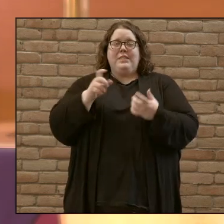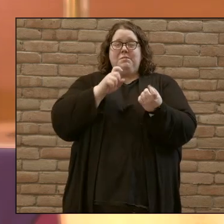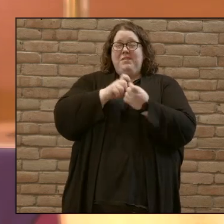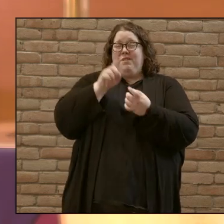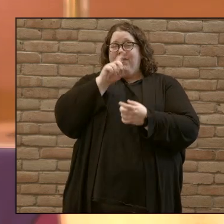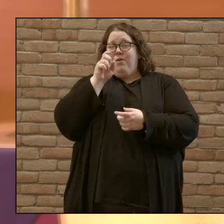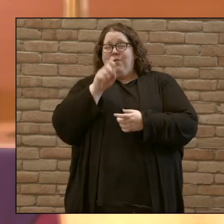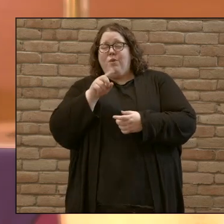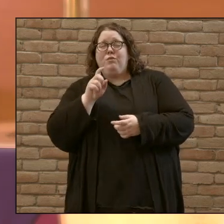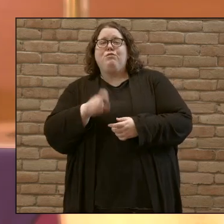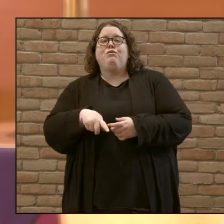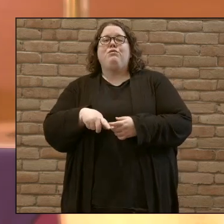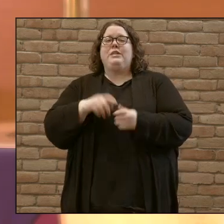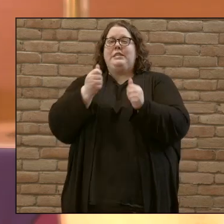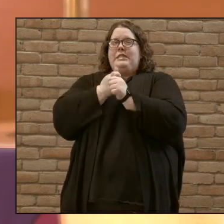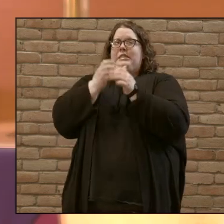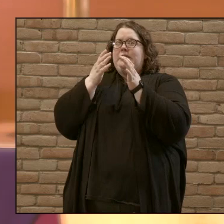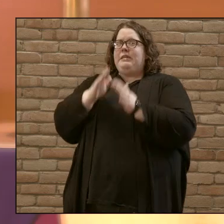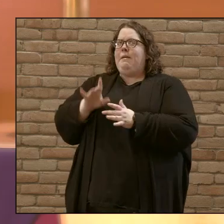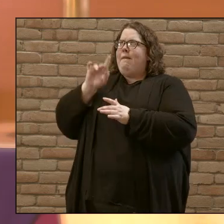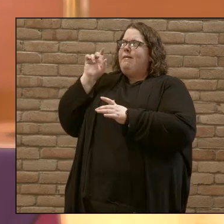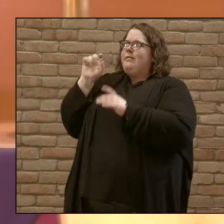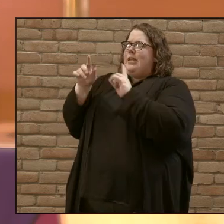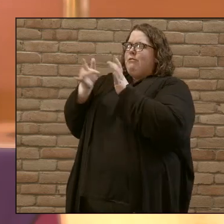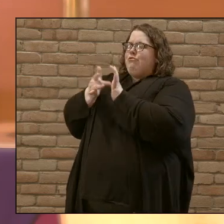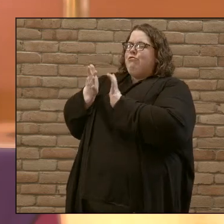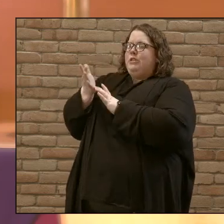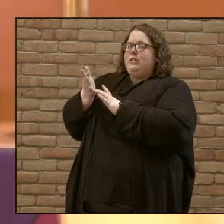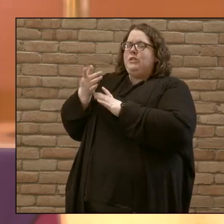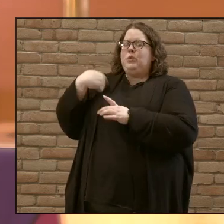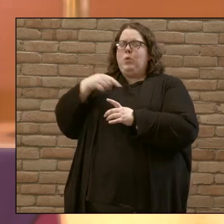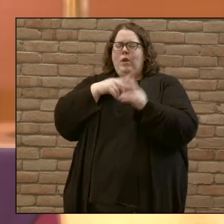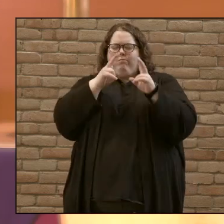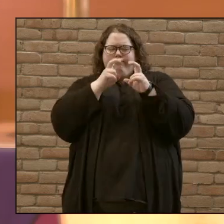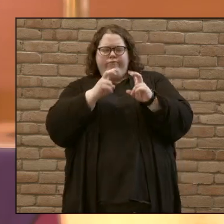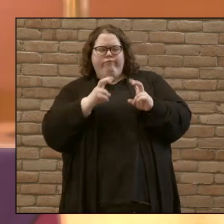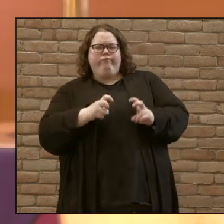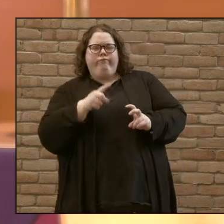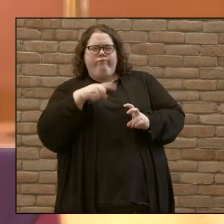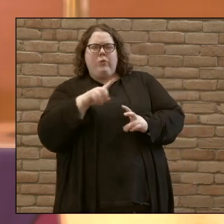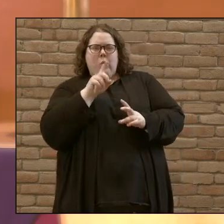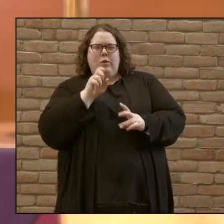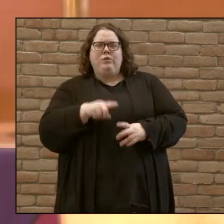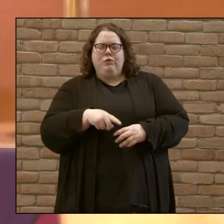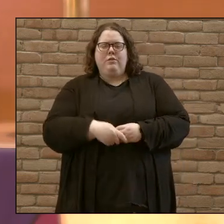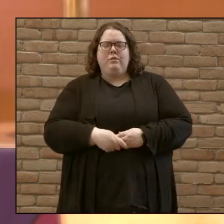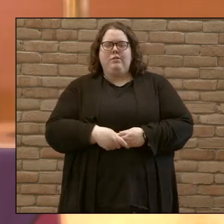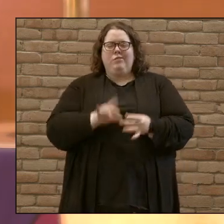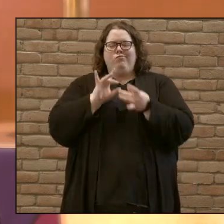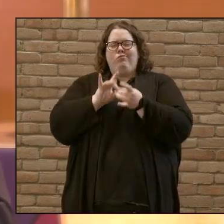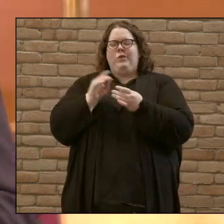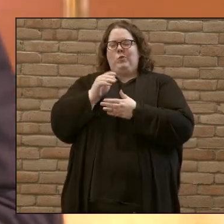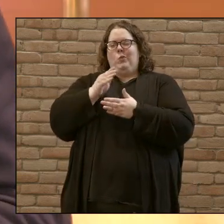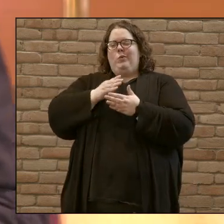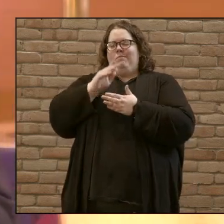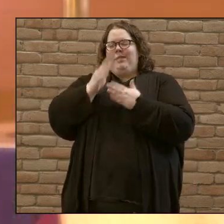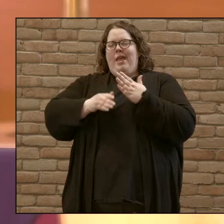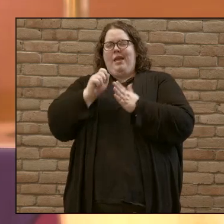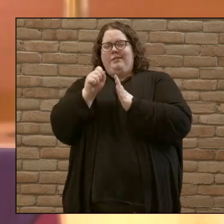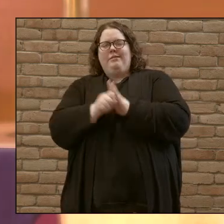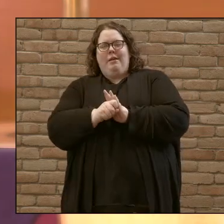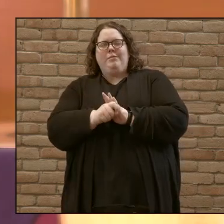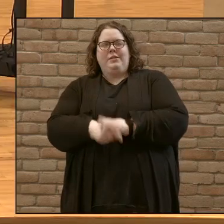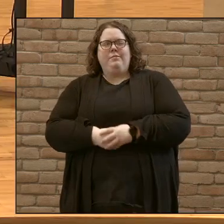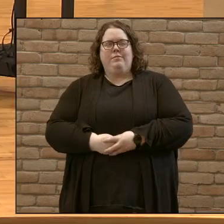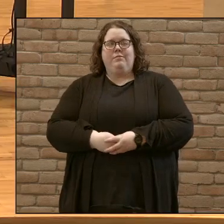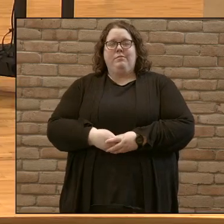disciples asked Jesus in regards to the end times. They ask